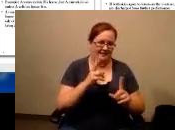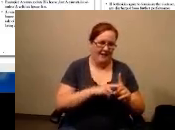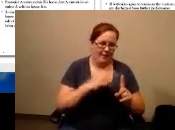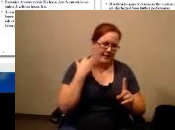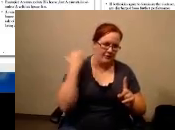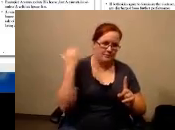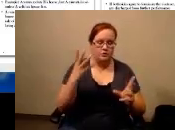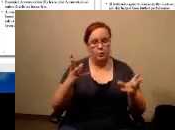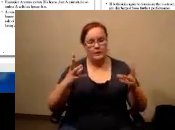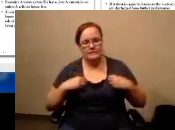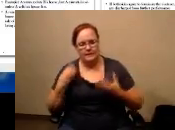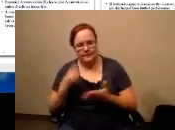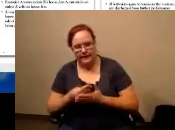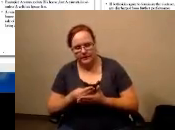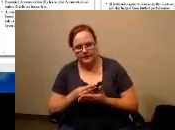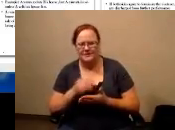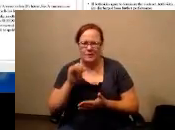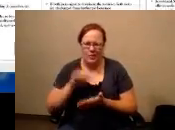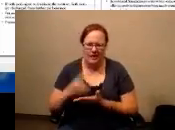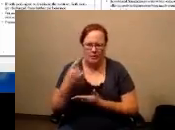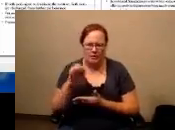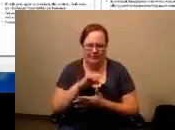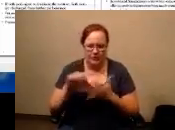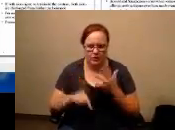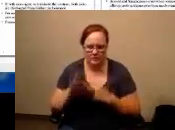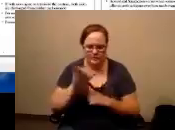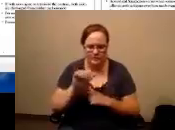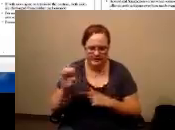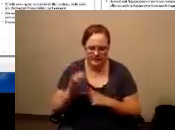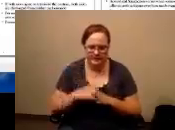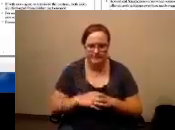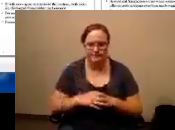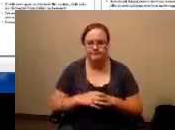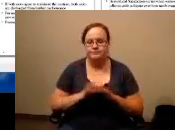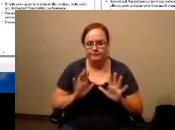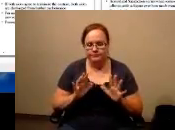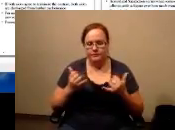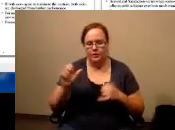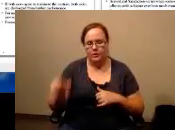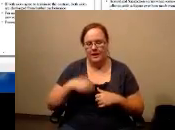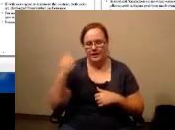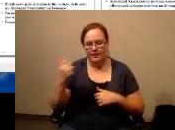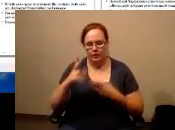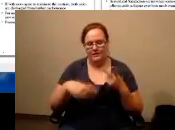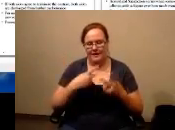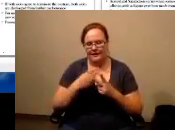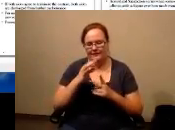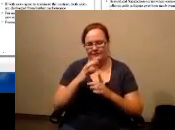And that's why those cases sell. Now, another type of defense to contract